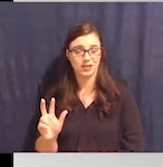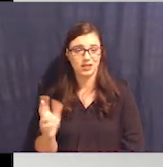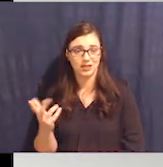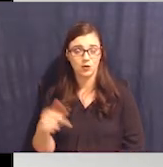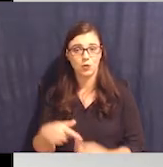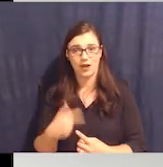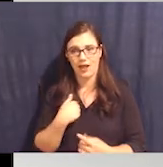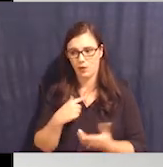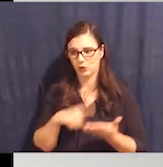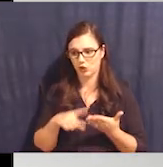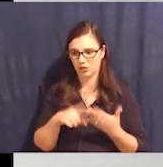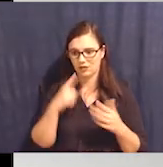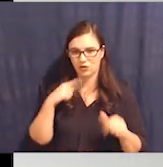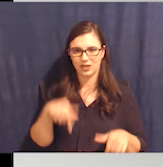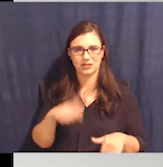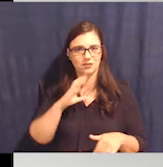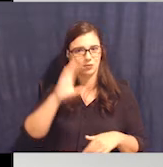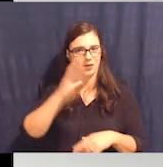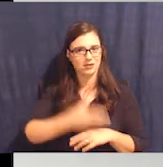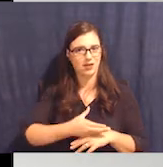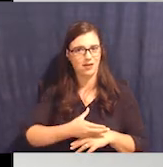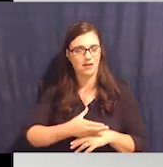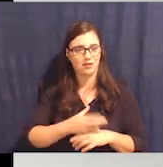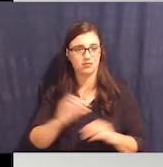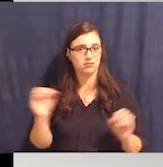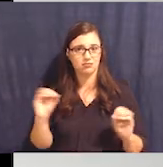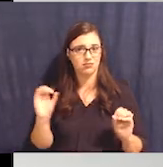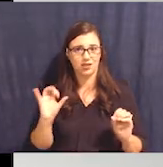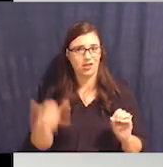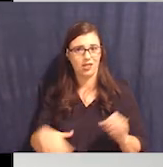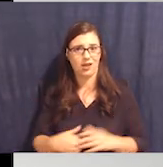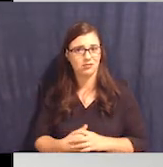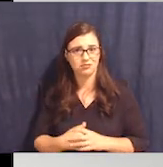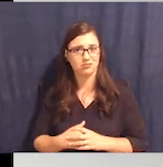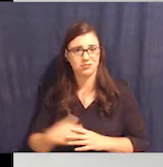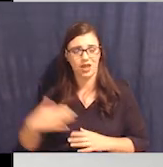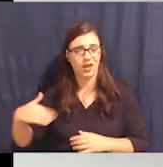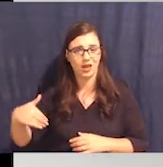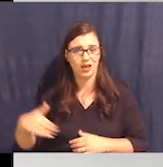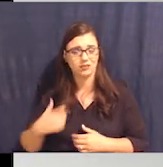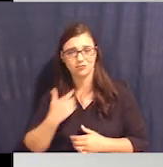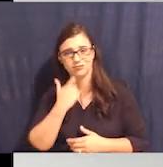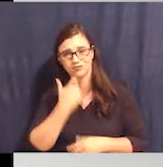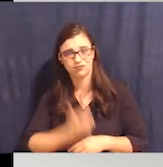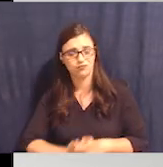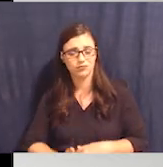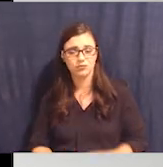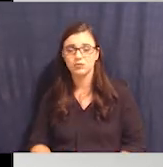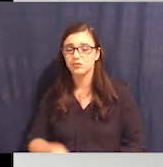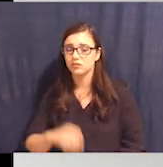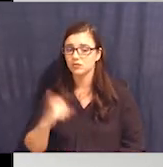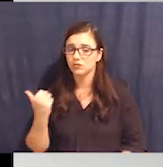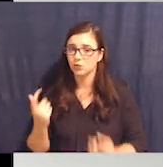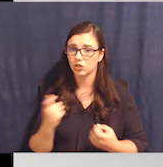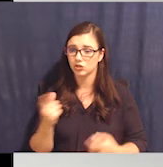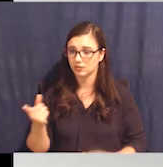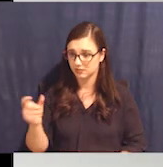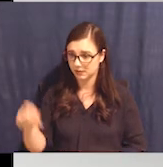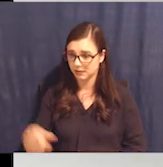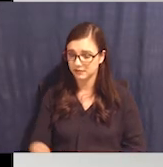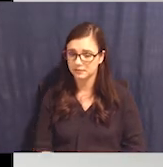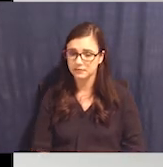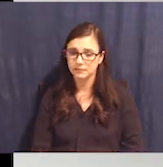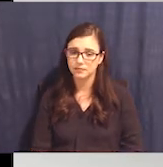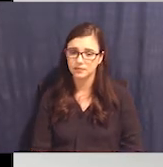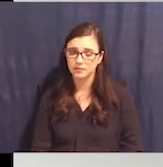1993. When I was looking for this for my son, there was nothing like that yet. Any other